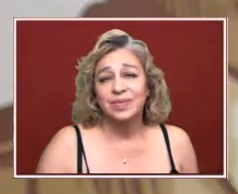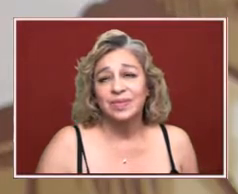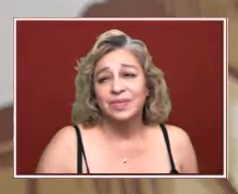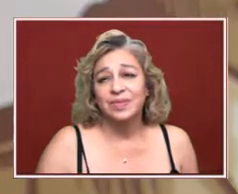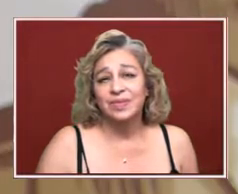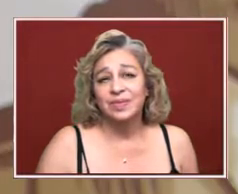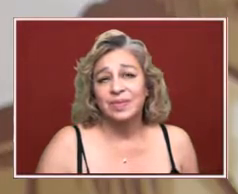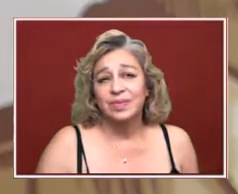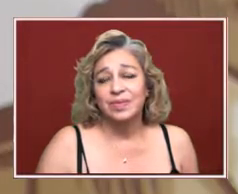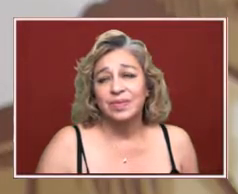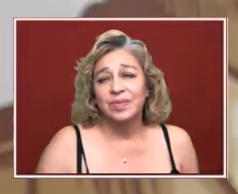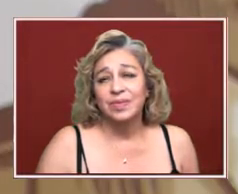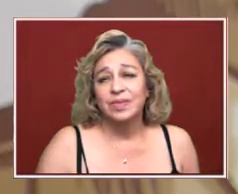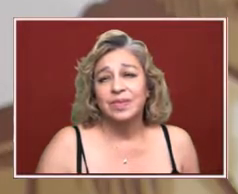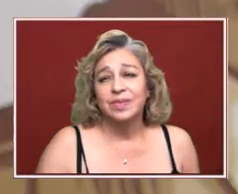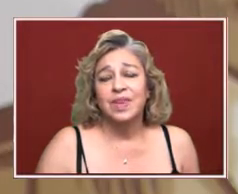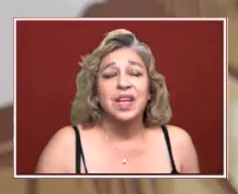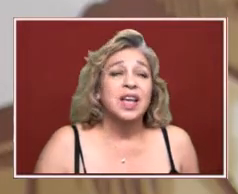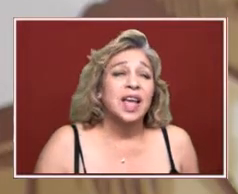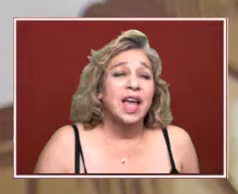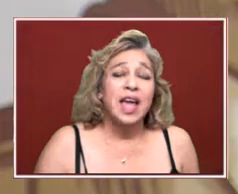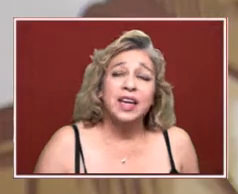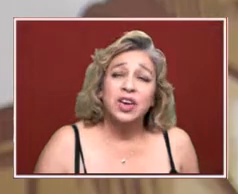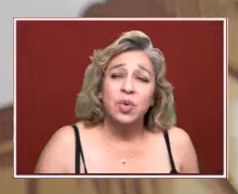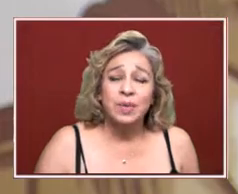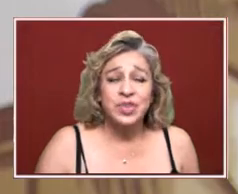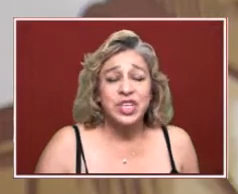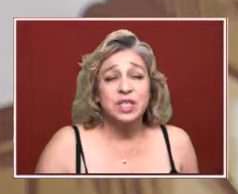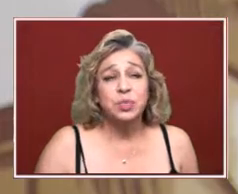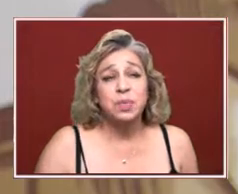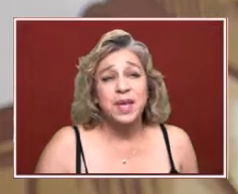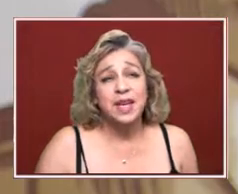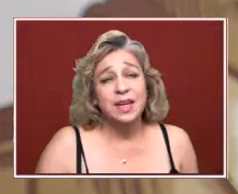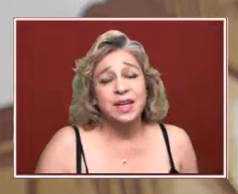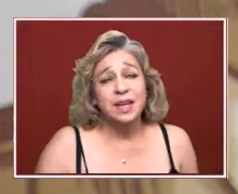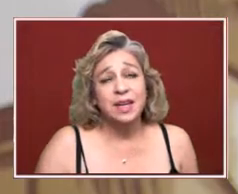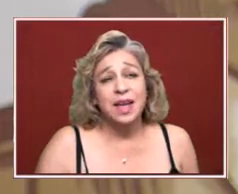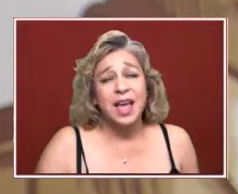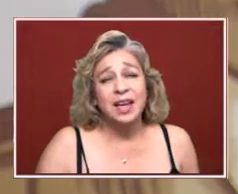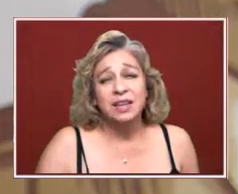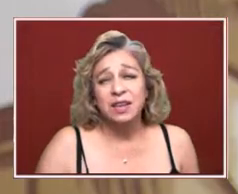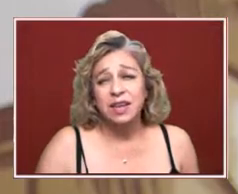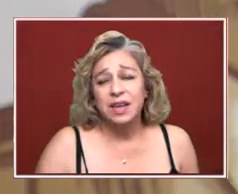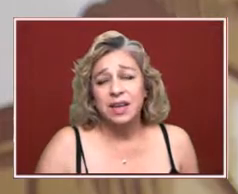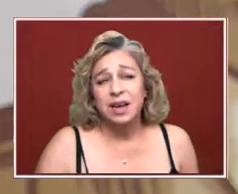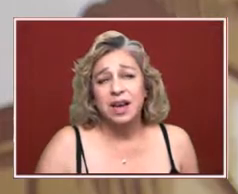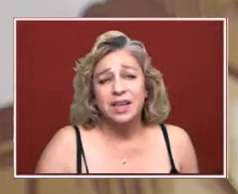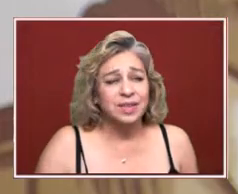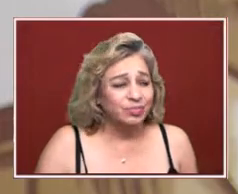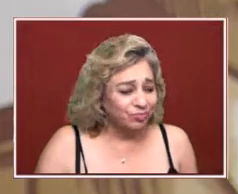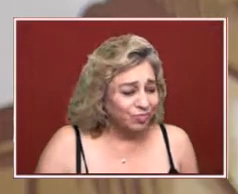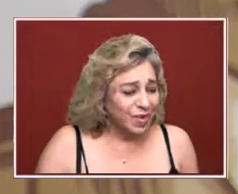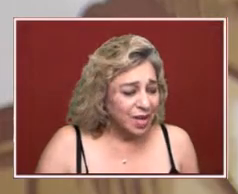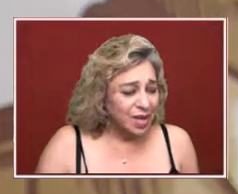permite, se fomenta de arriba. And corruption is permitted and